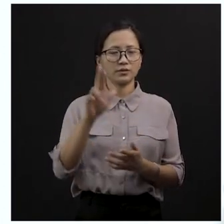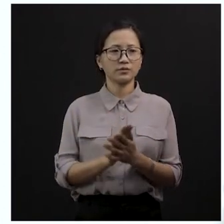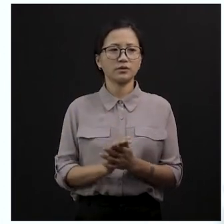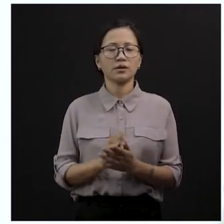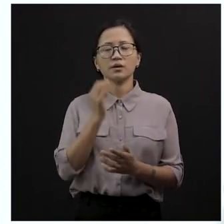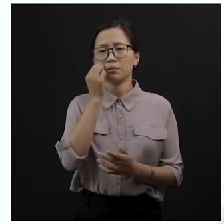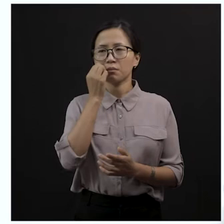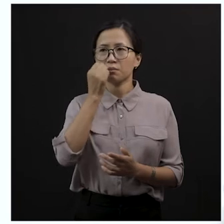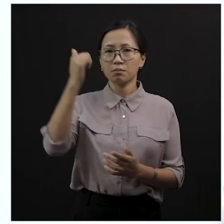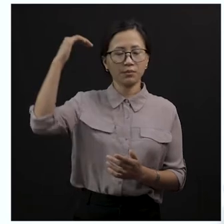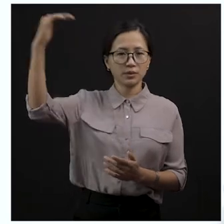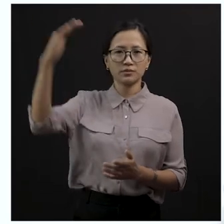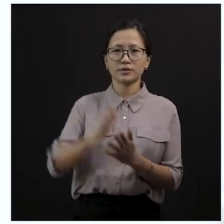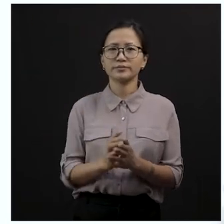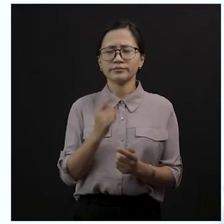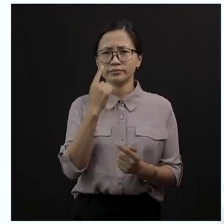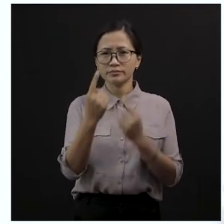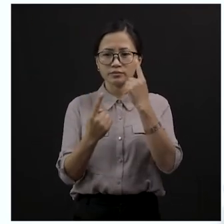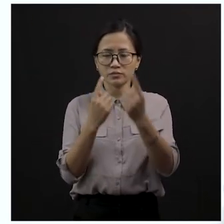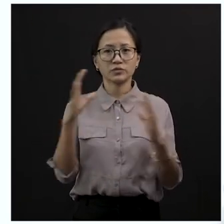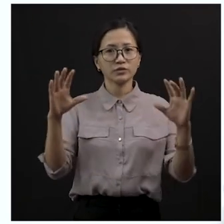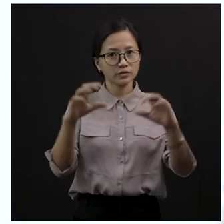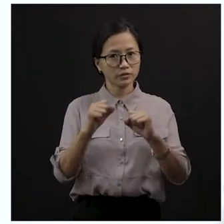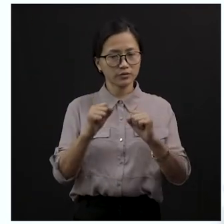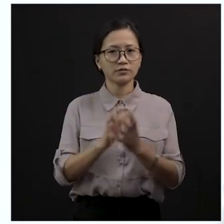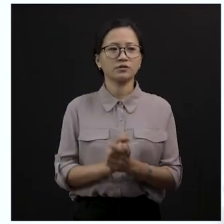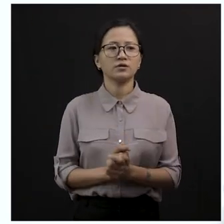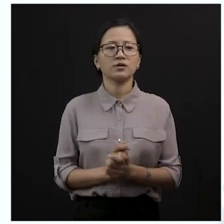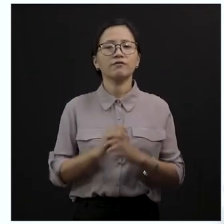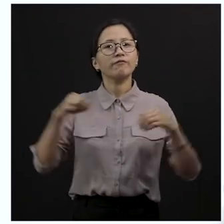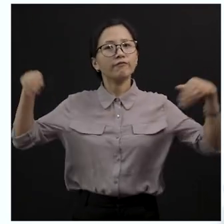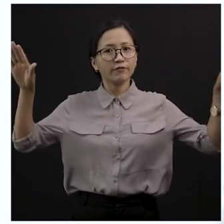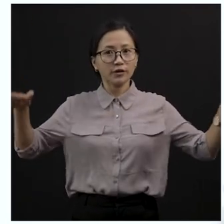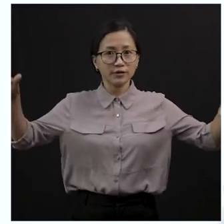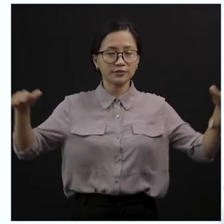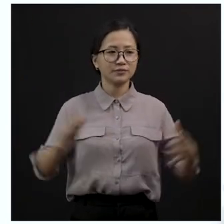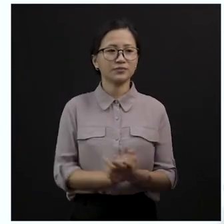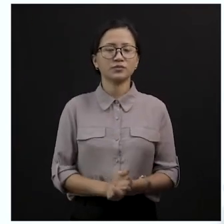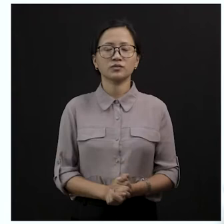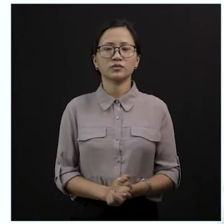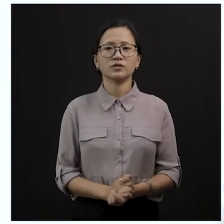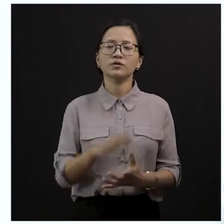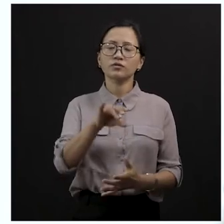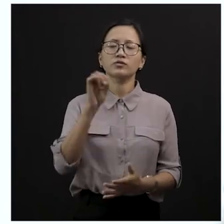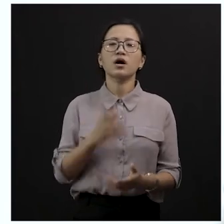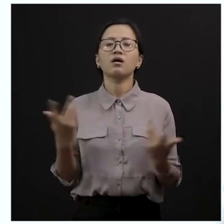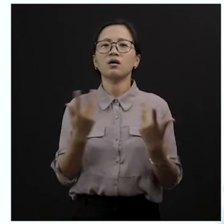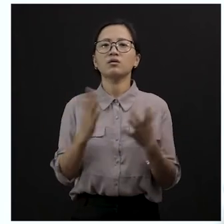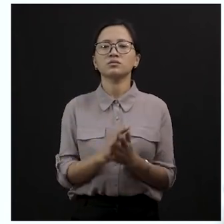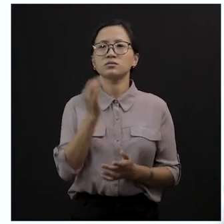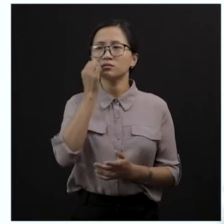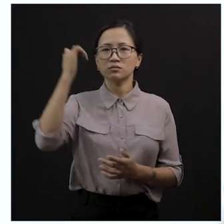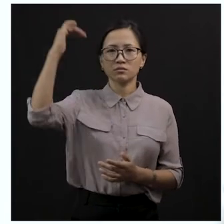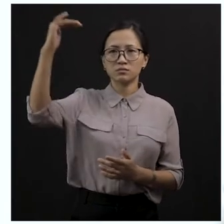men discover flying. So today we are going to learn a very interesting topic, that is we are going to find out how